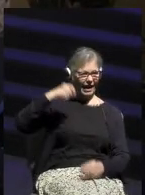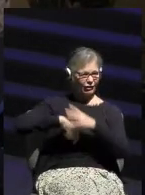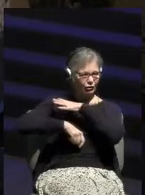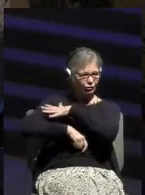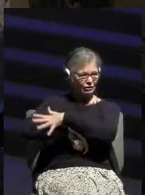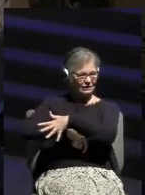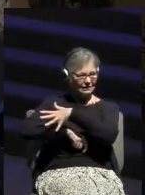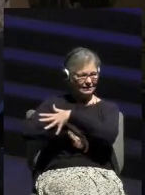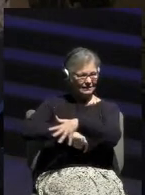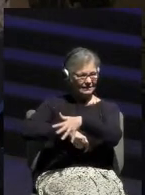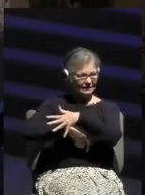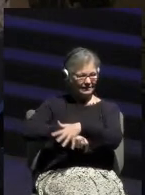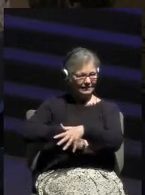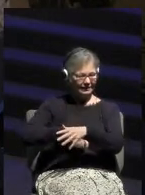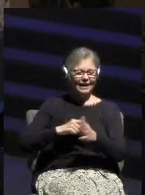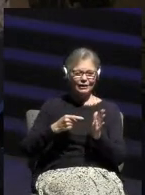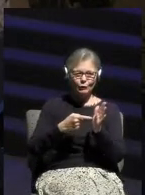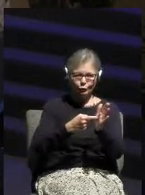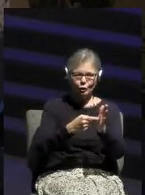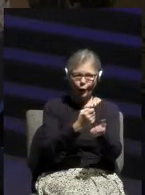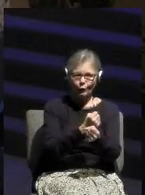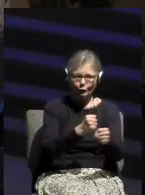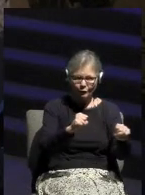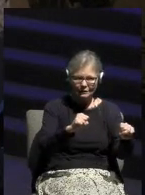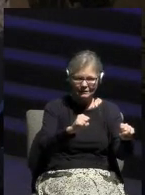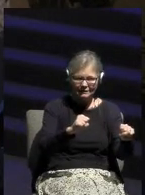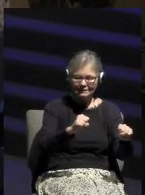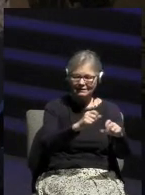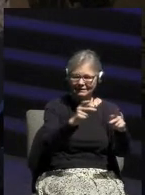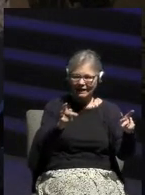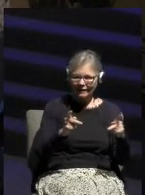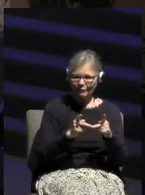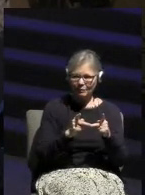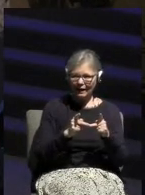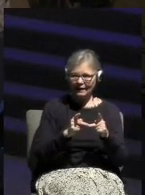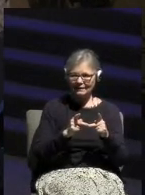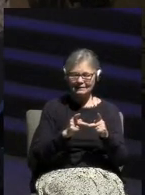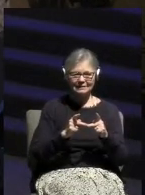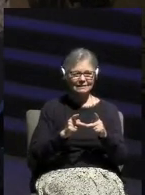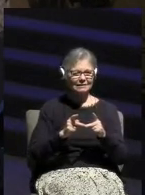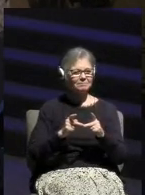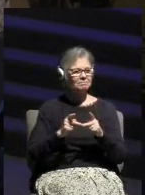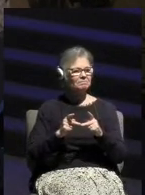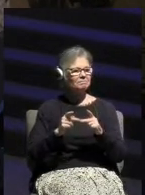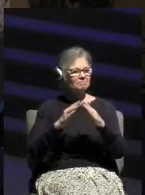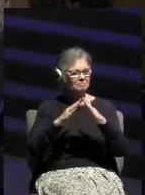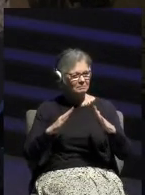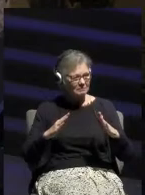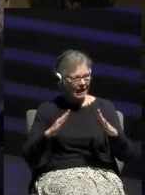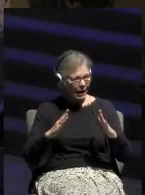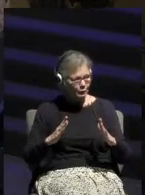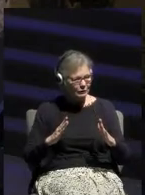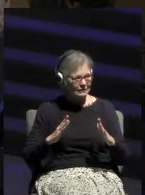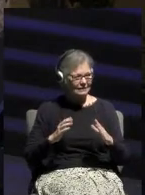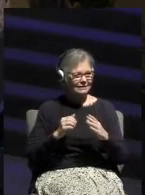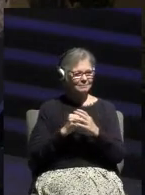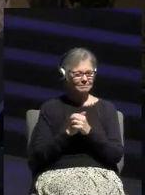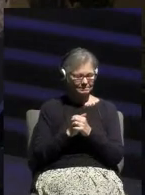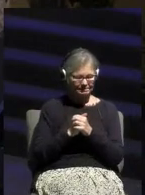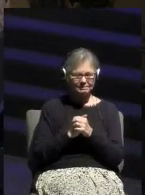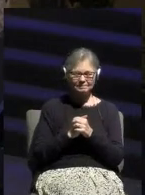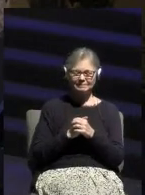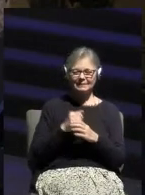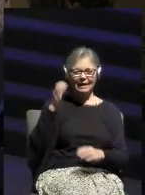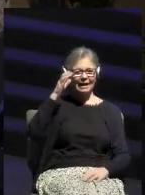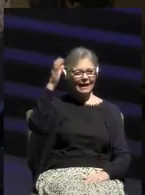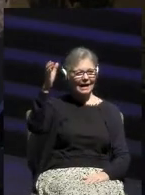symbolize shelter in our life, under His feathers and under His wings. It gives us a concept